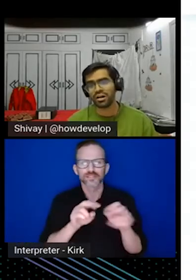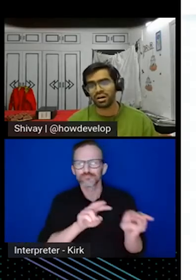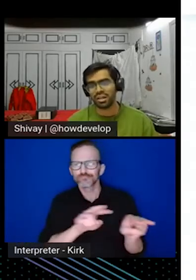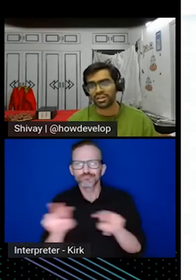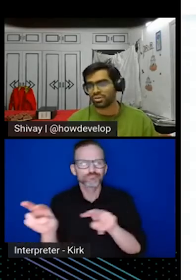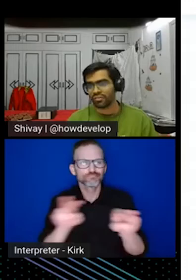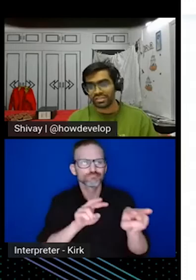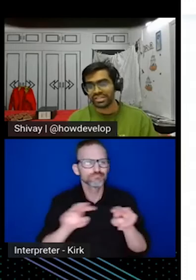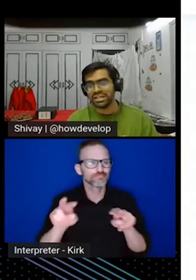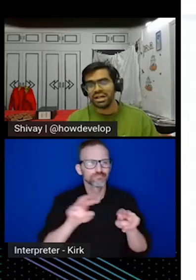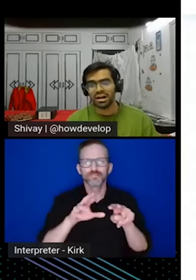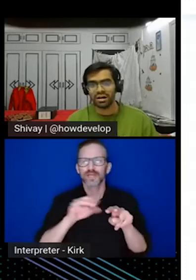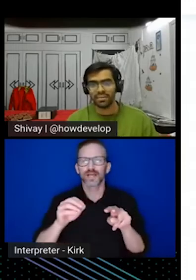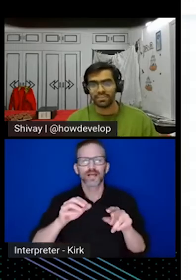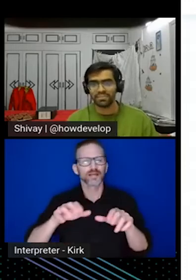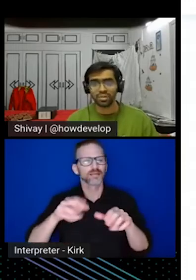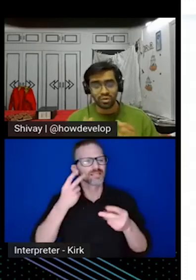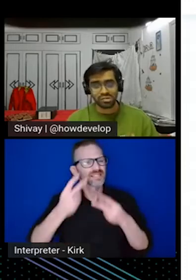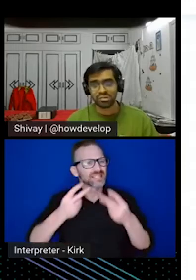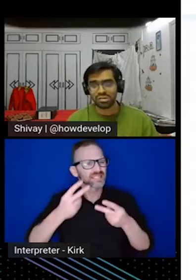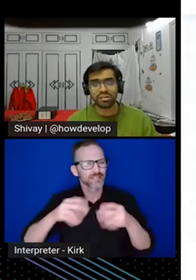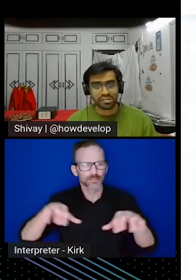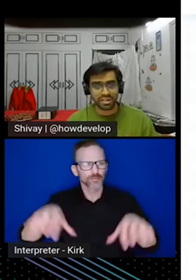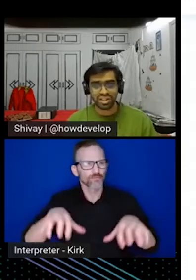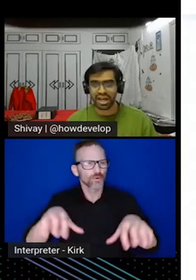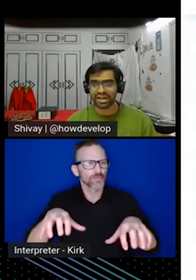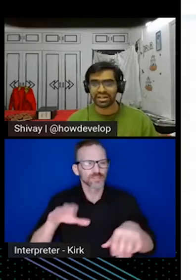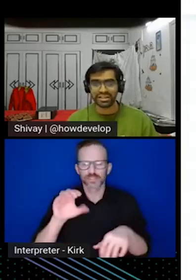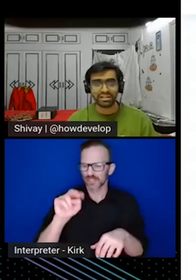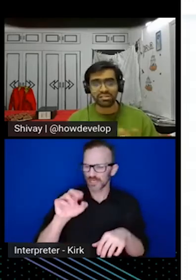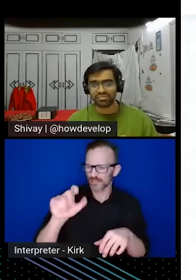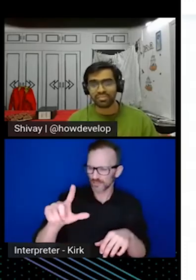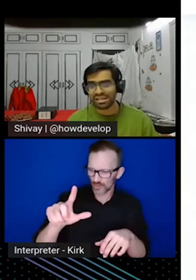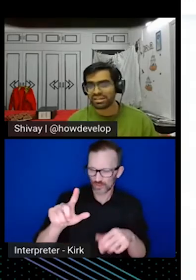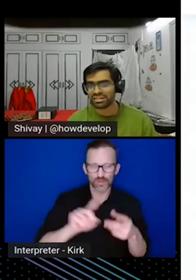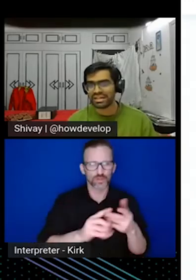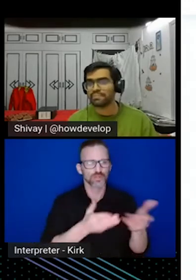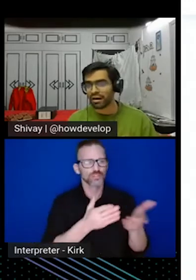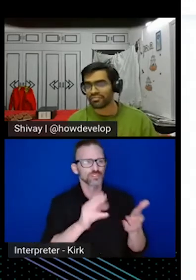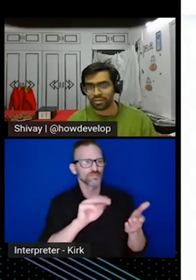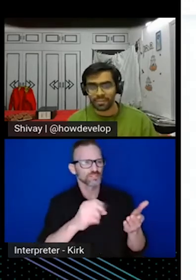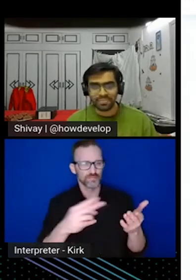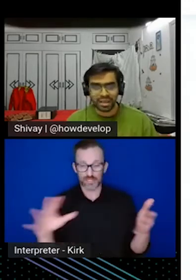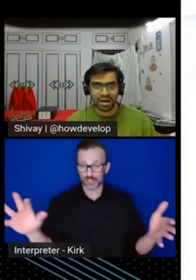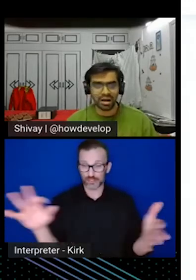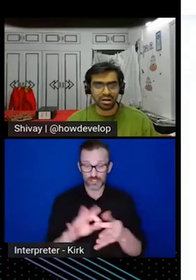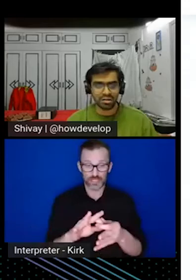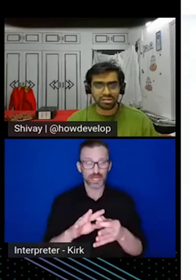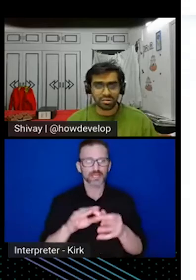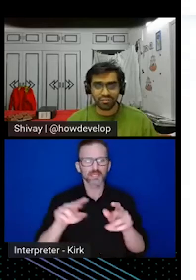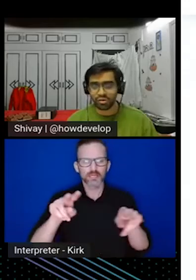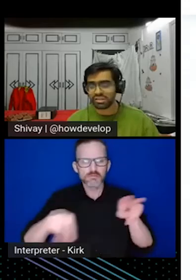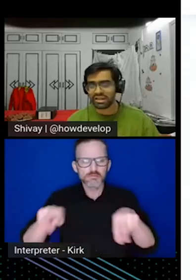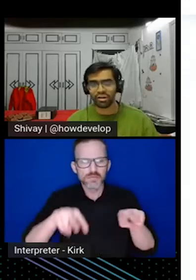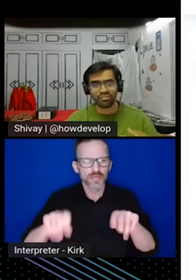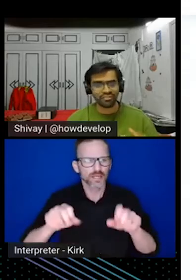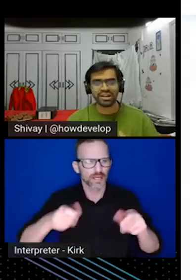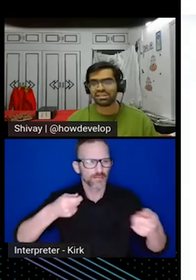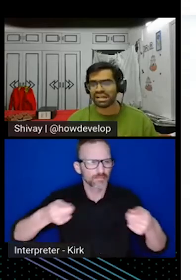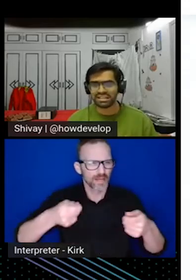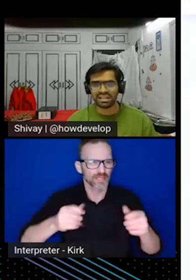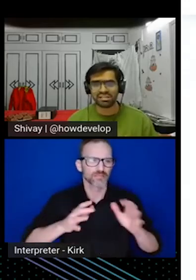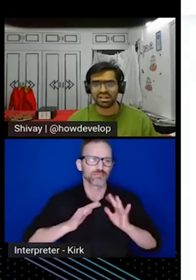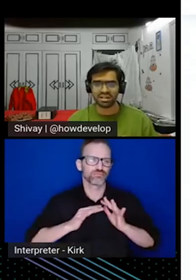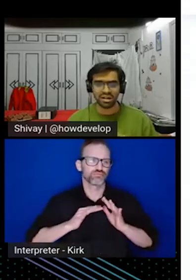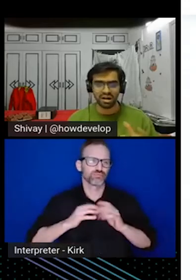your of the Consul service mesh, and that sort of makes it really powerful. So of course, there are a lot of